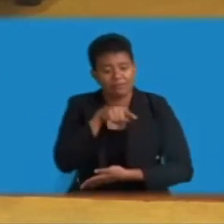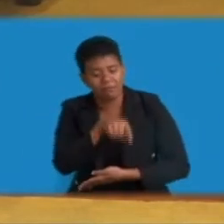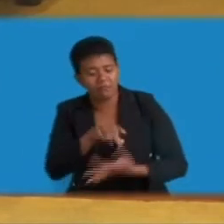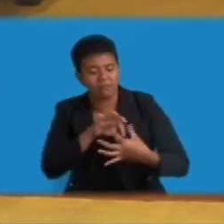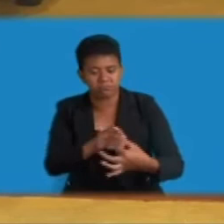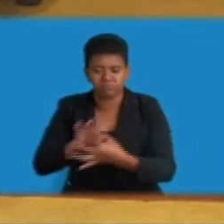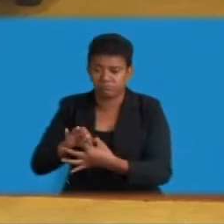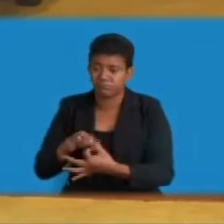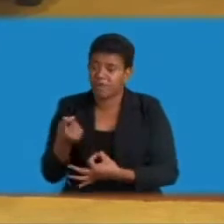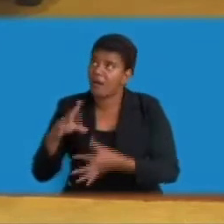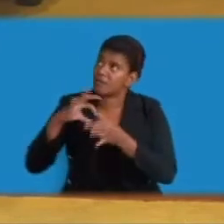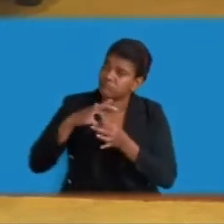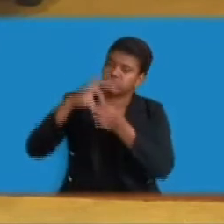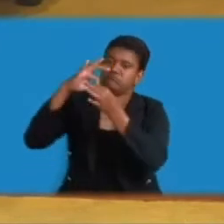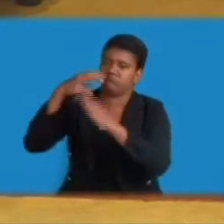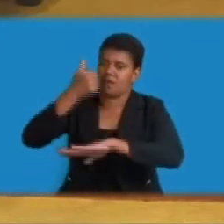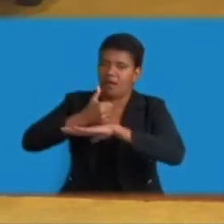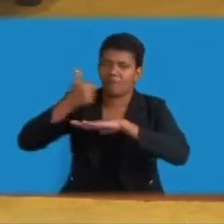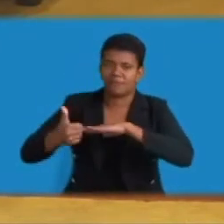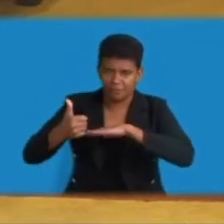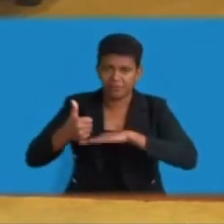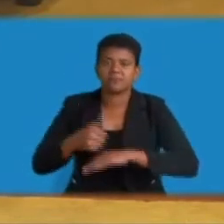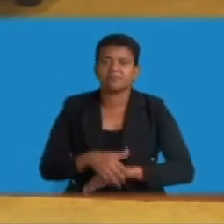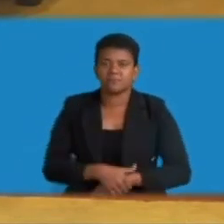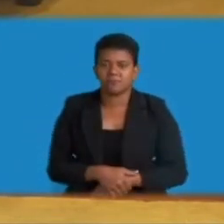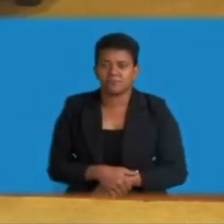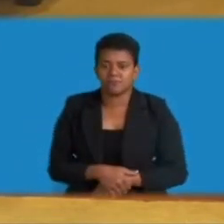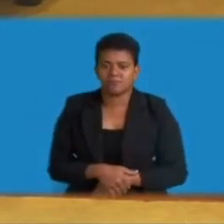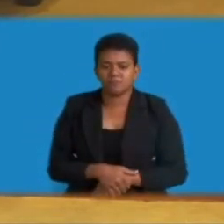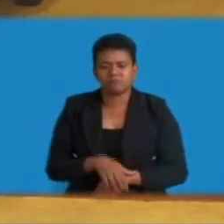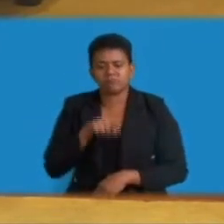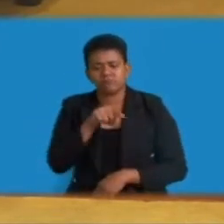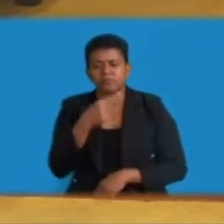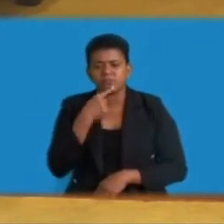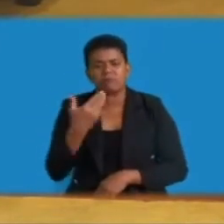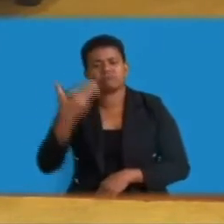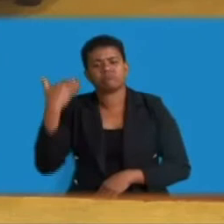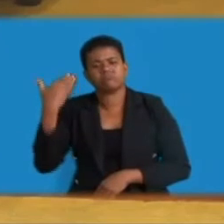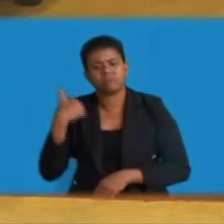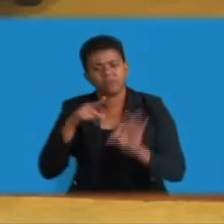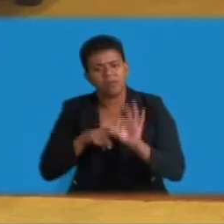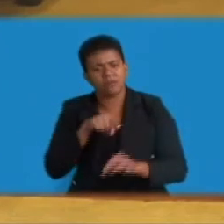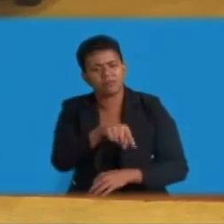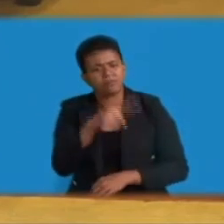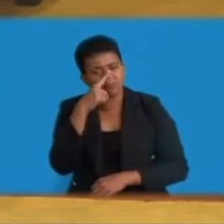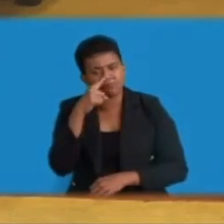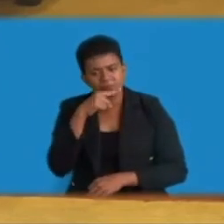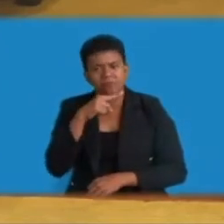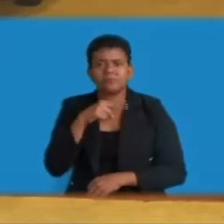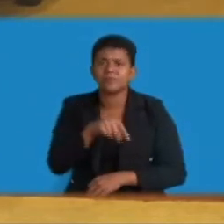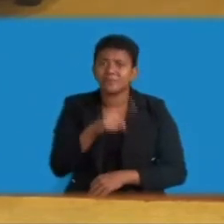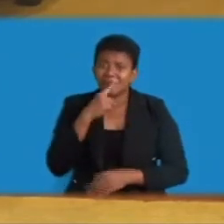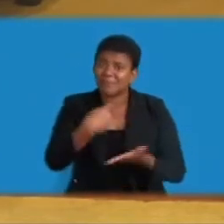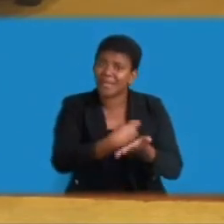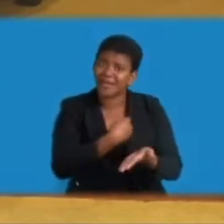government. In this particular case, Madam Speaker, over the last so many years, the ratepayers have only paid their